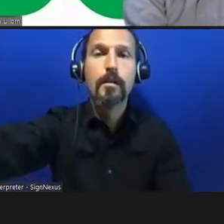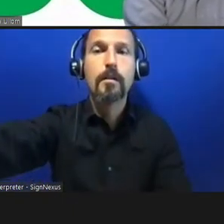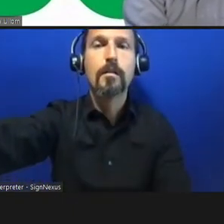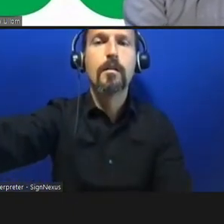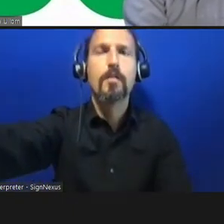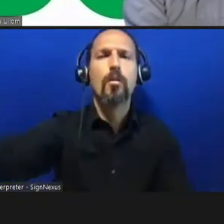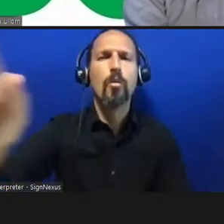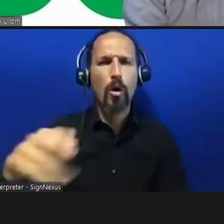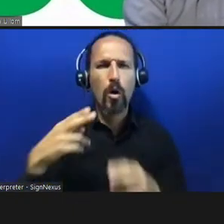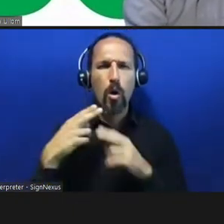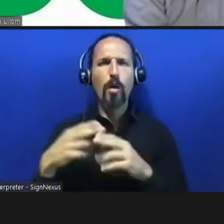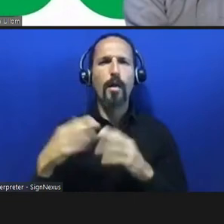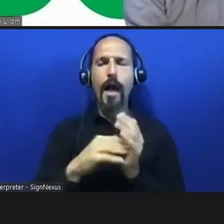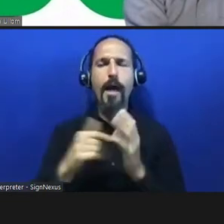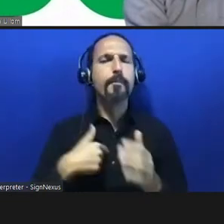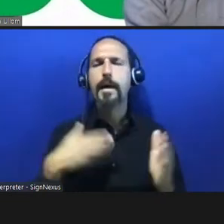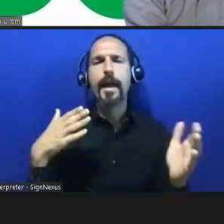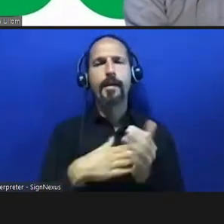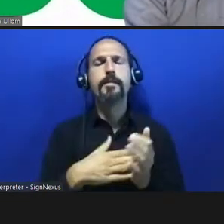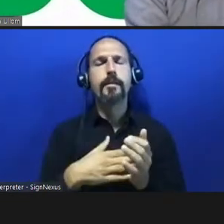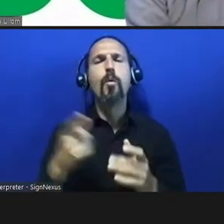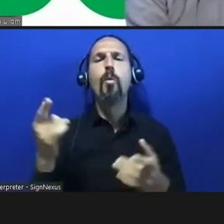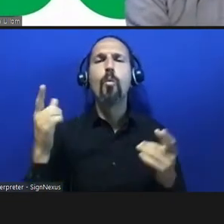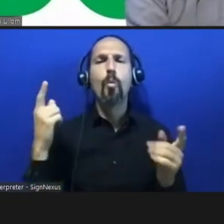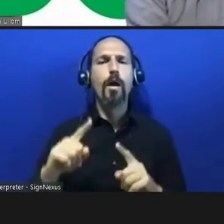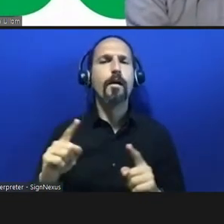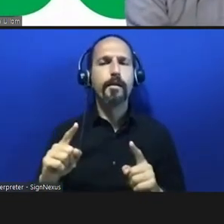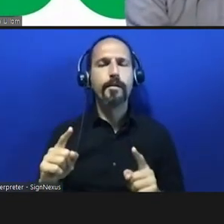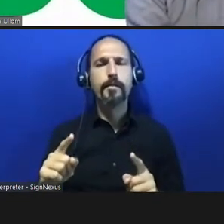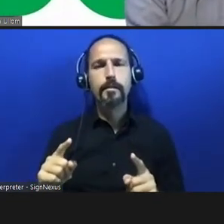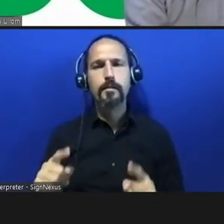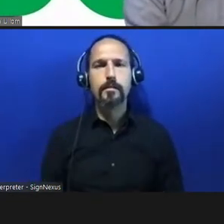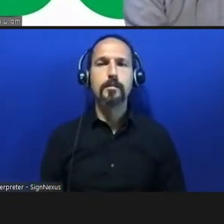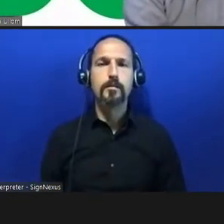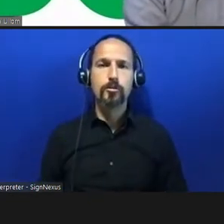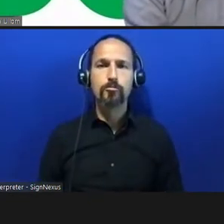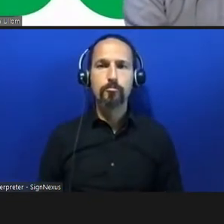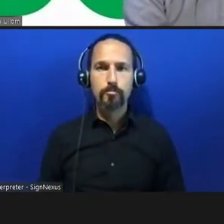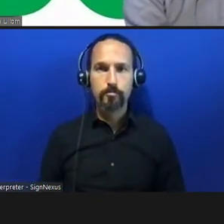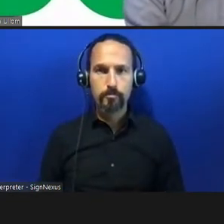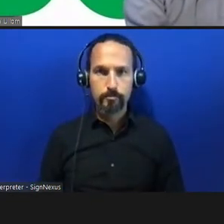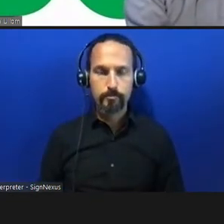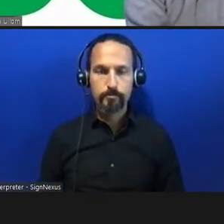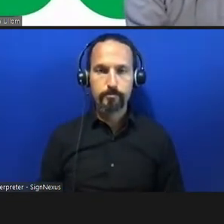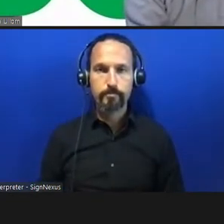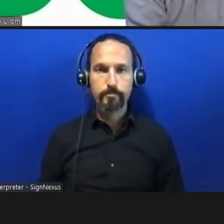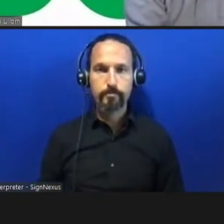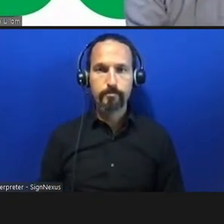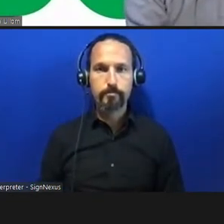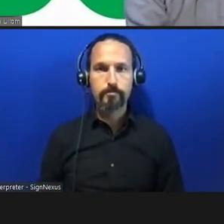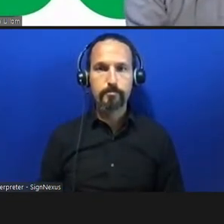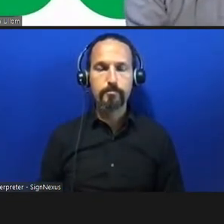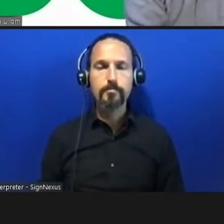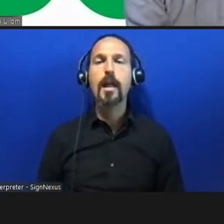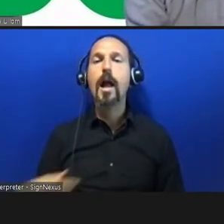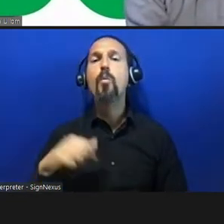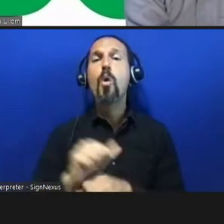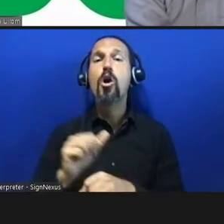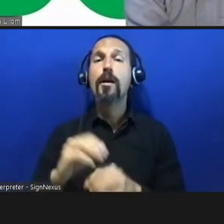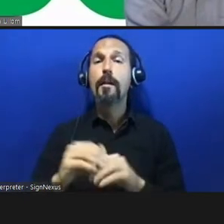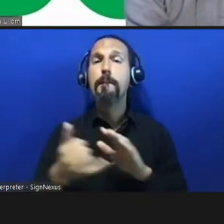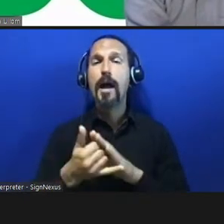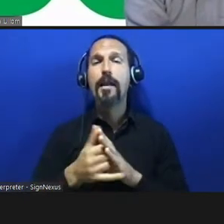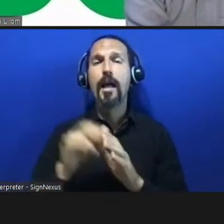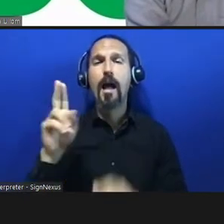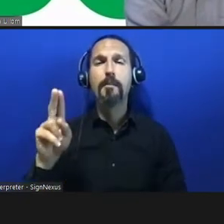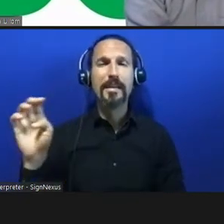well what it is I'm against it because what happens is that uh I I uh well I work in Manhattan on